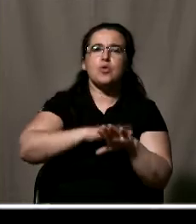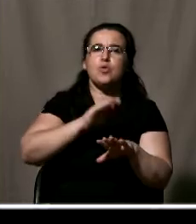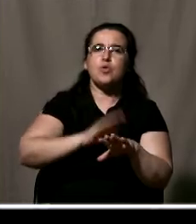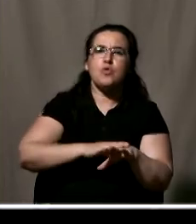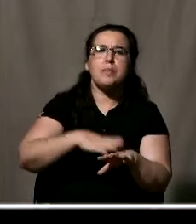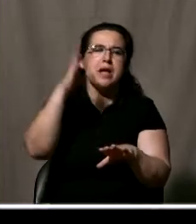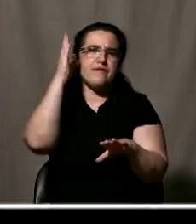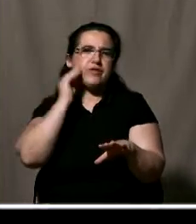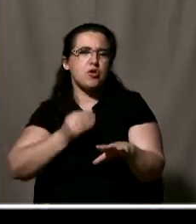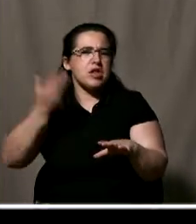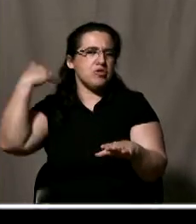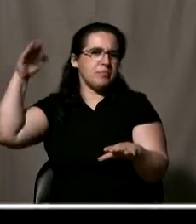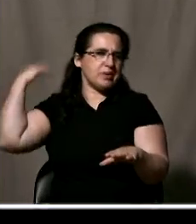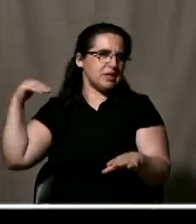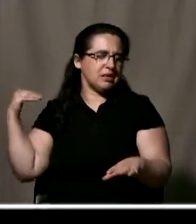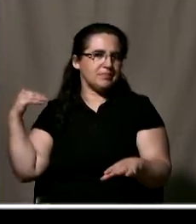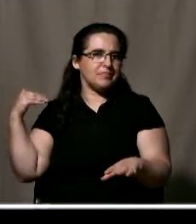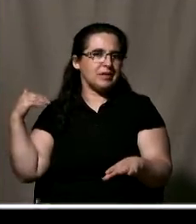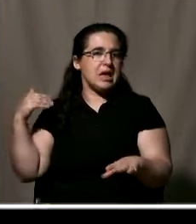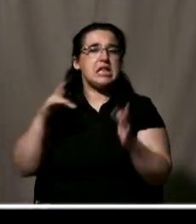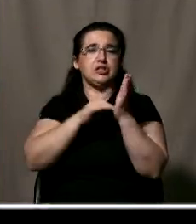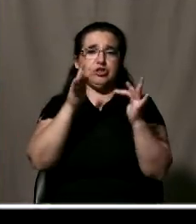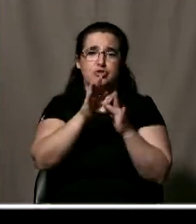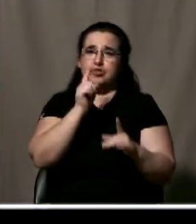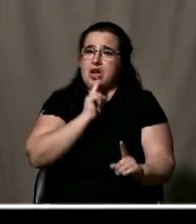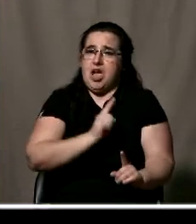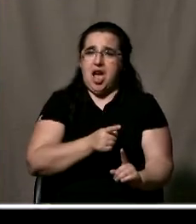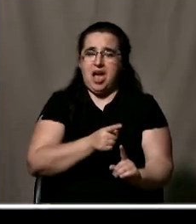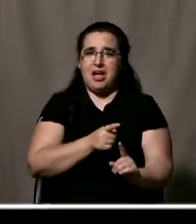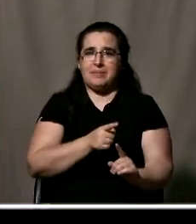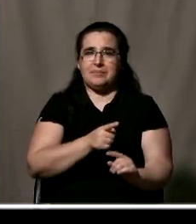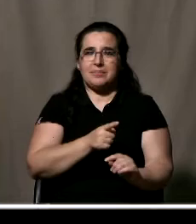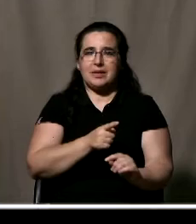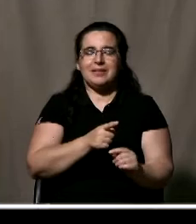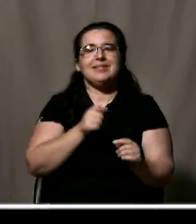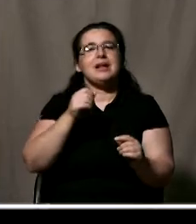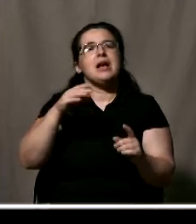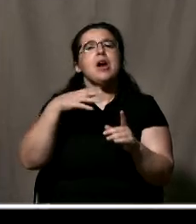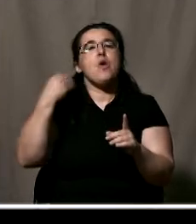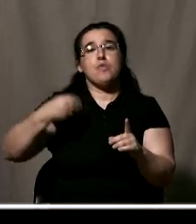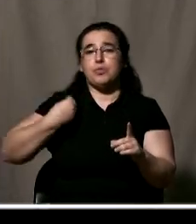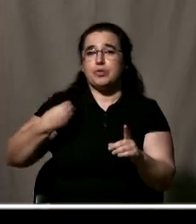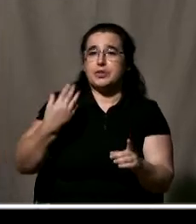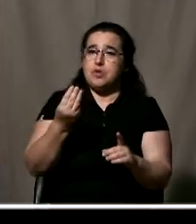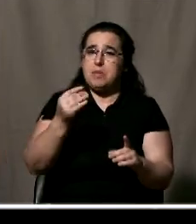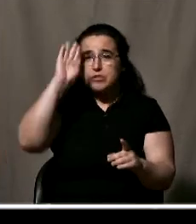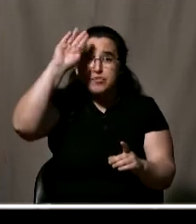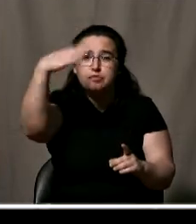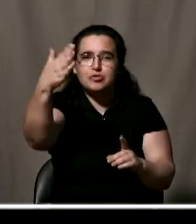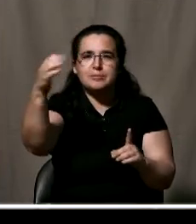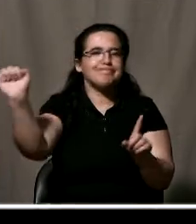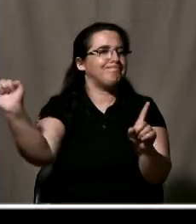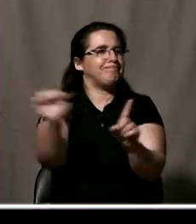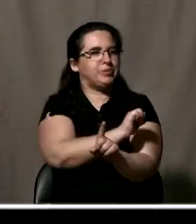toda a vergonha do nosso passado. He is the one. Ele é aquele that can take all the fears of our future. Que pode eliminar os medos do nosso He futuro. He is the